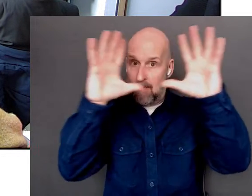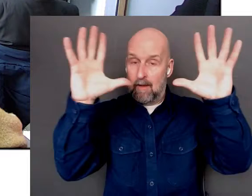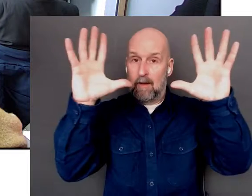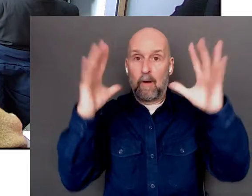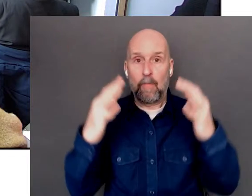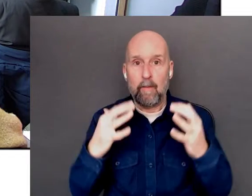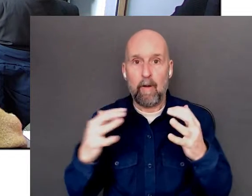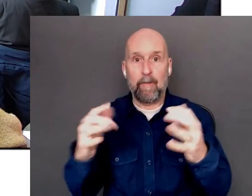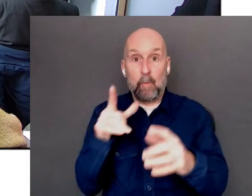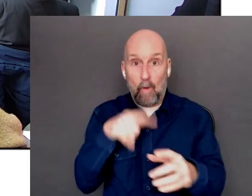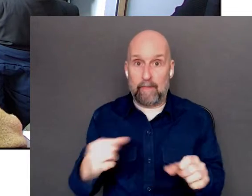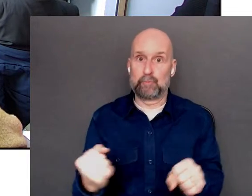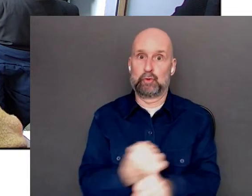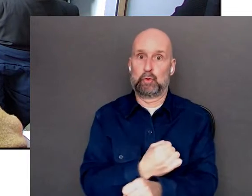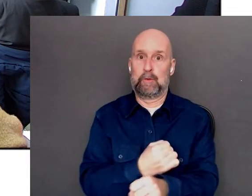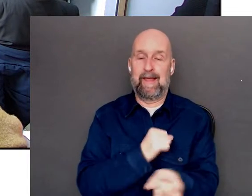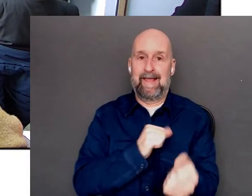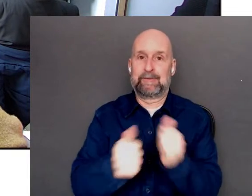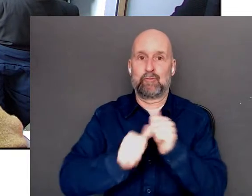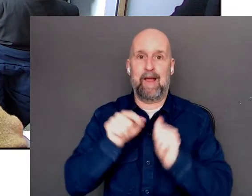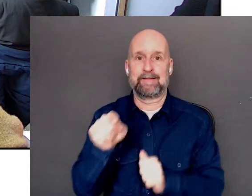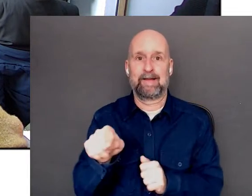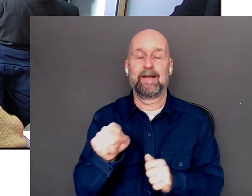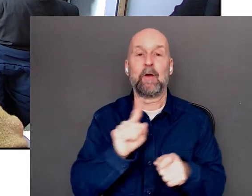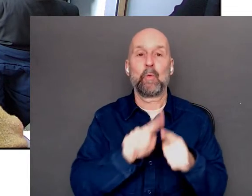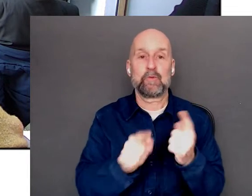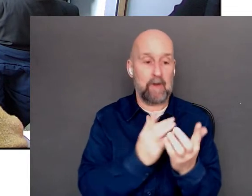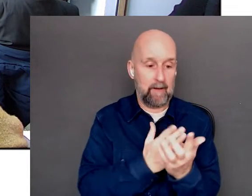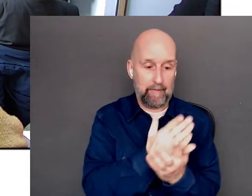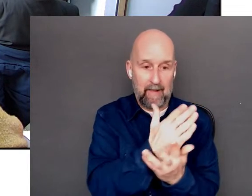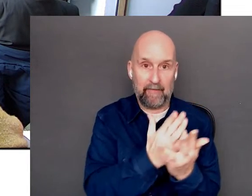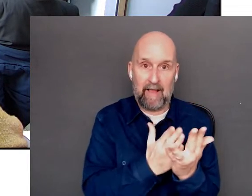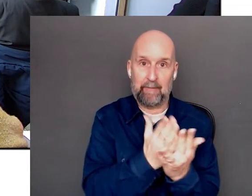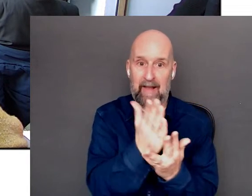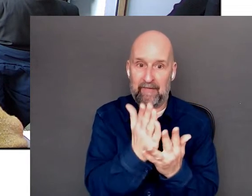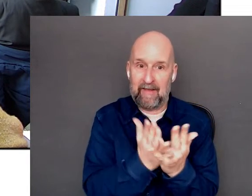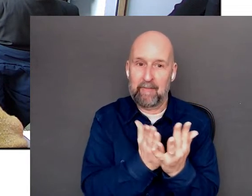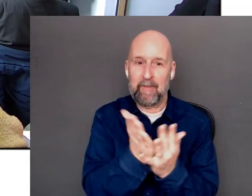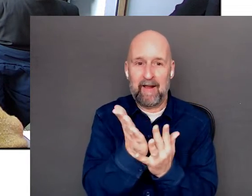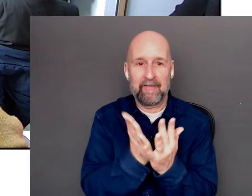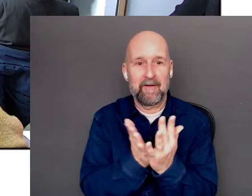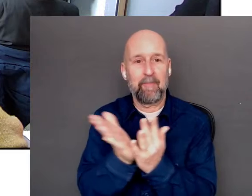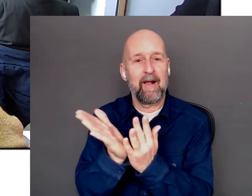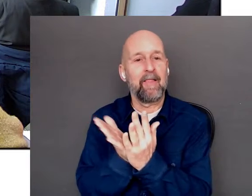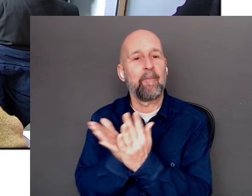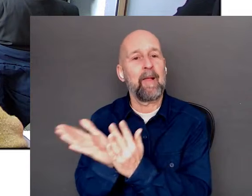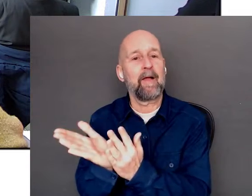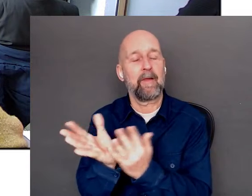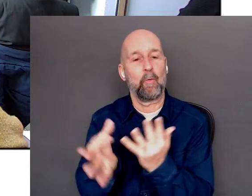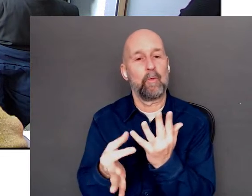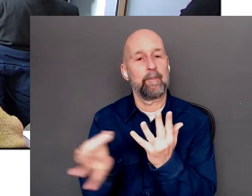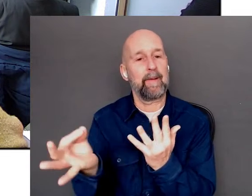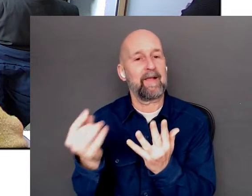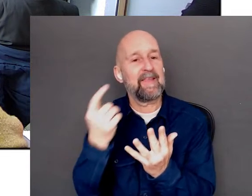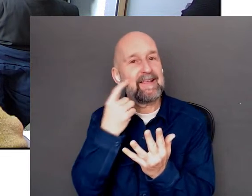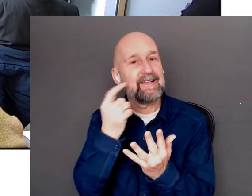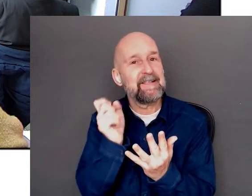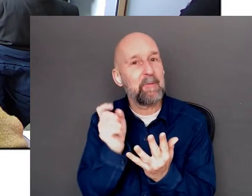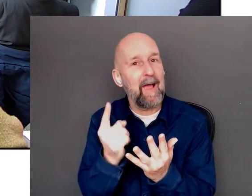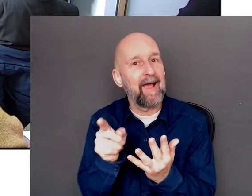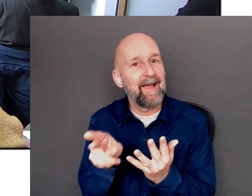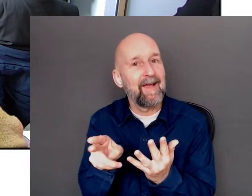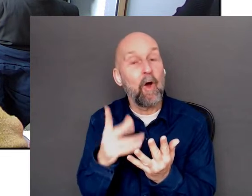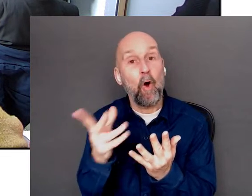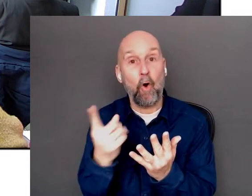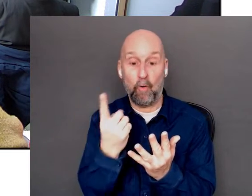and then we try many paths, and then we take the easiest one or the only one that works.